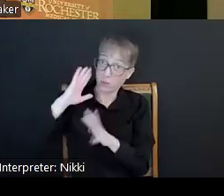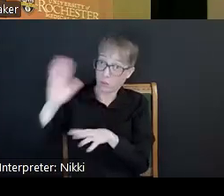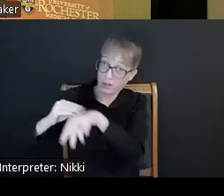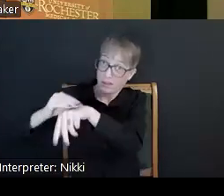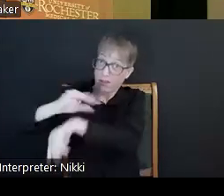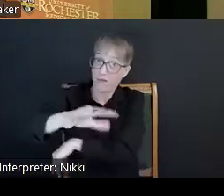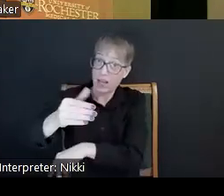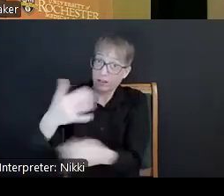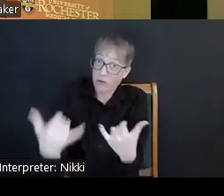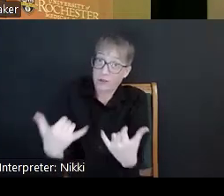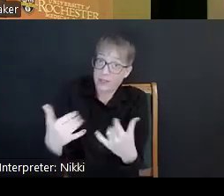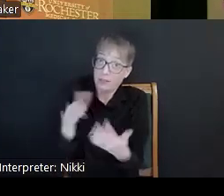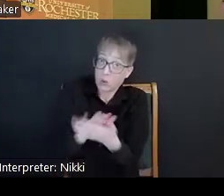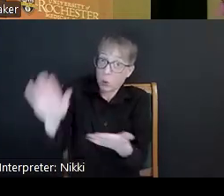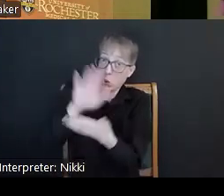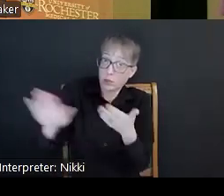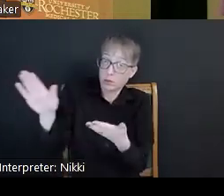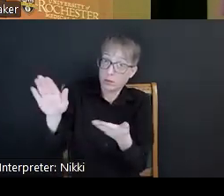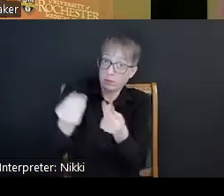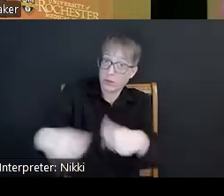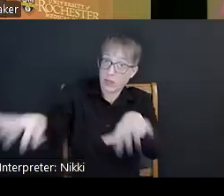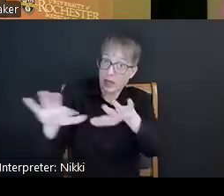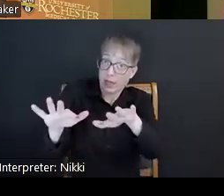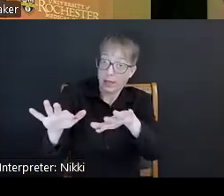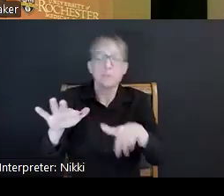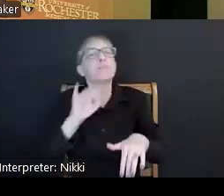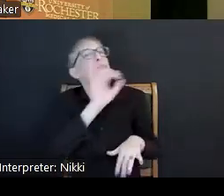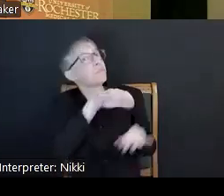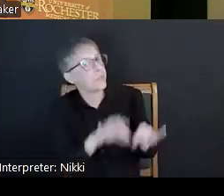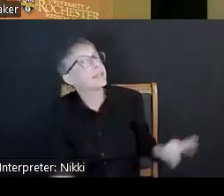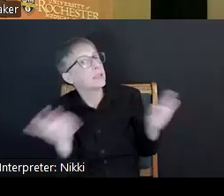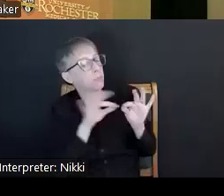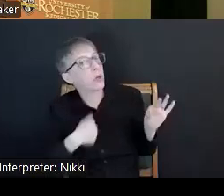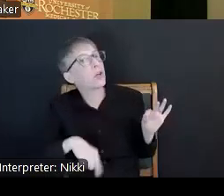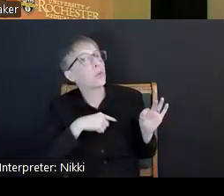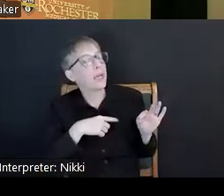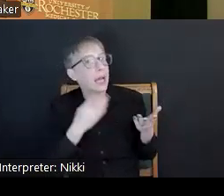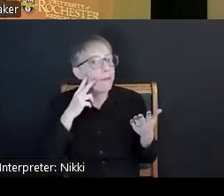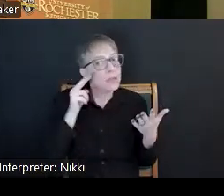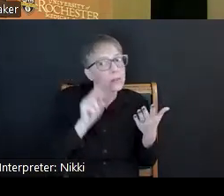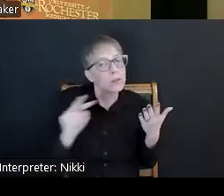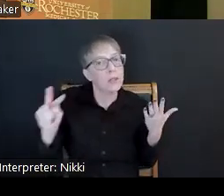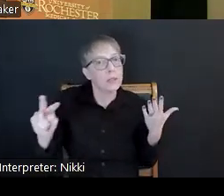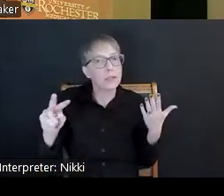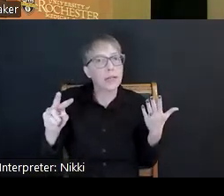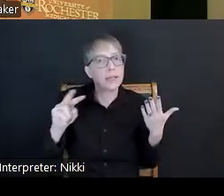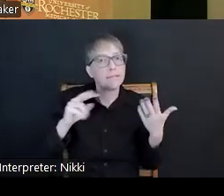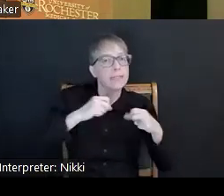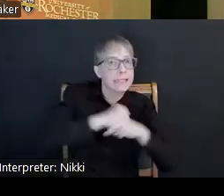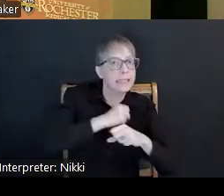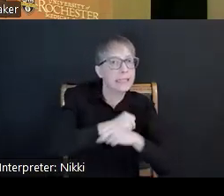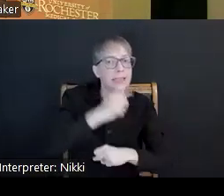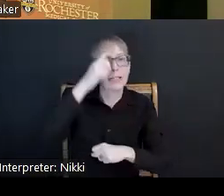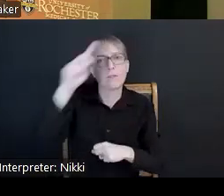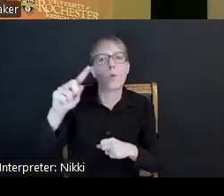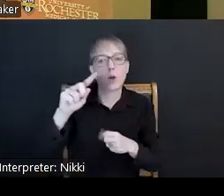facilities? This is important. Mm-hmm. We have given a good deal of attention to the statistics of the number of school children that will be introduced by